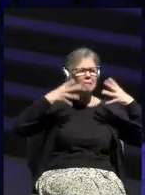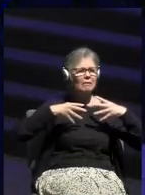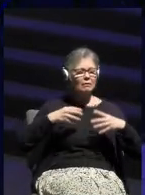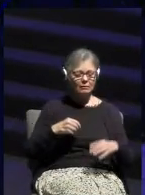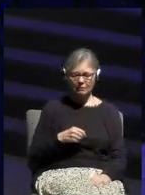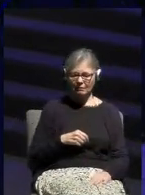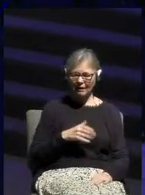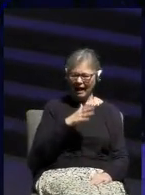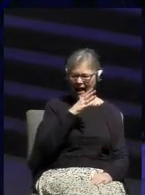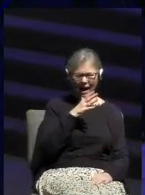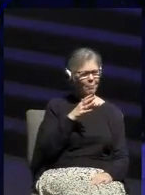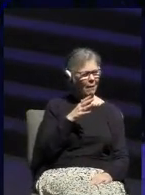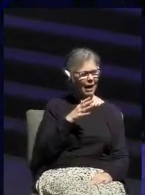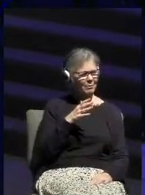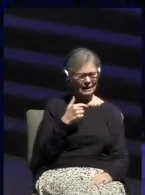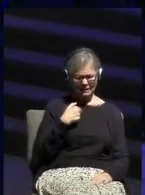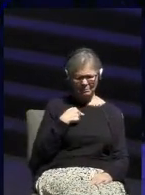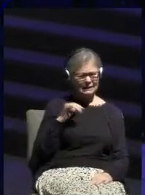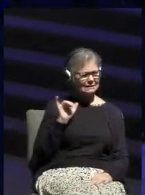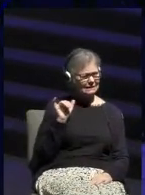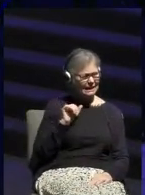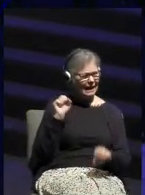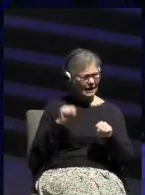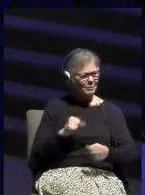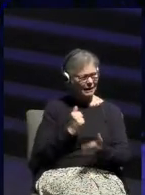Mommy can't do any more than I can do.